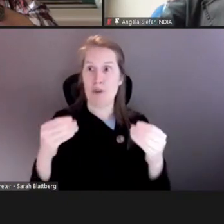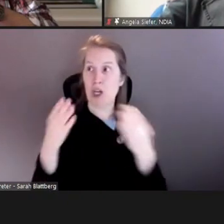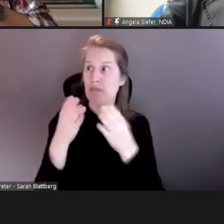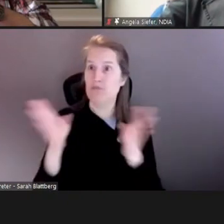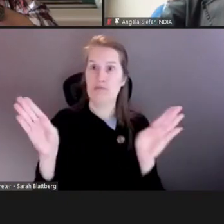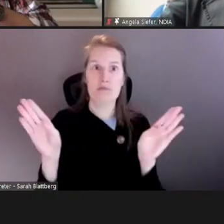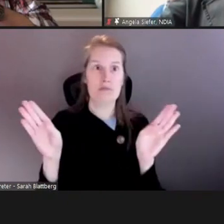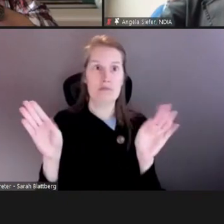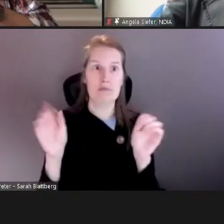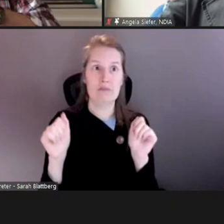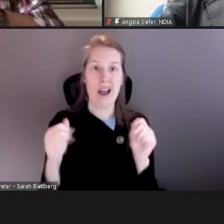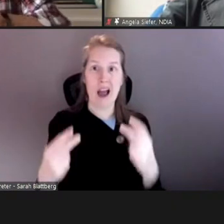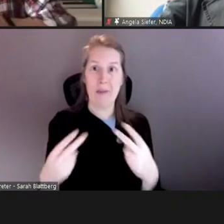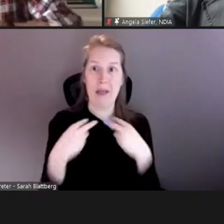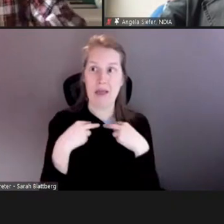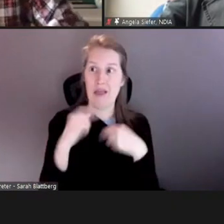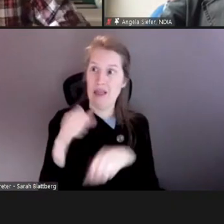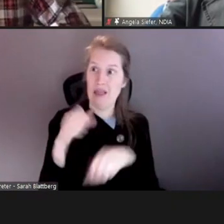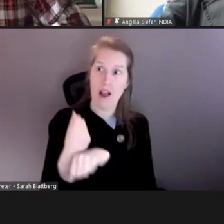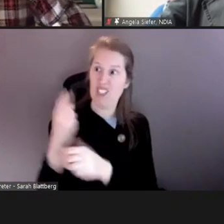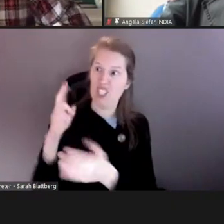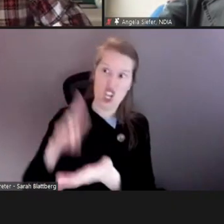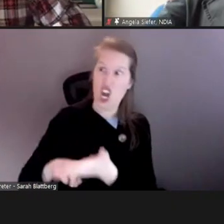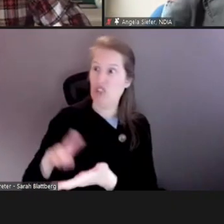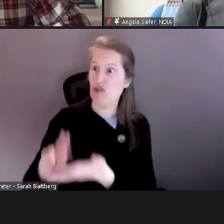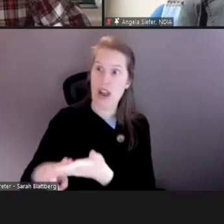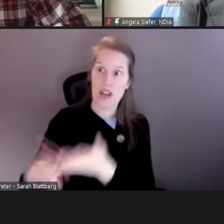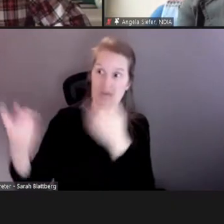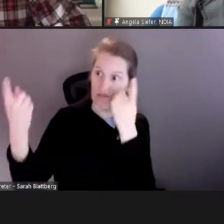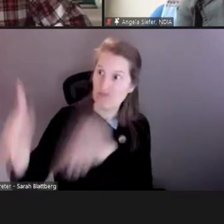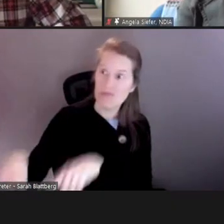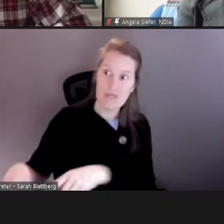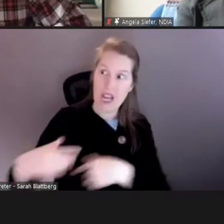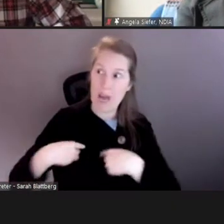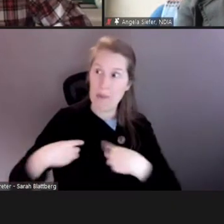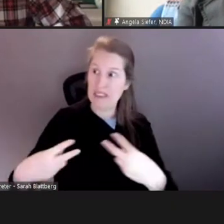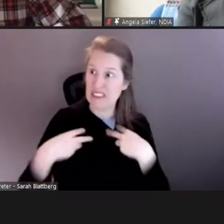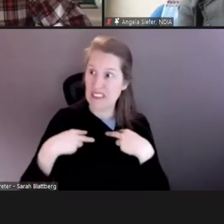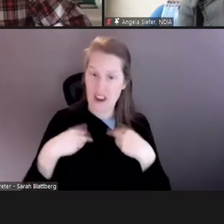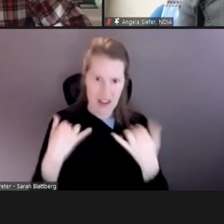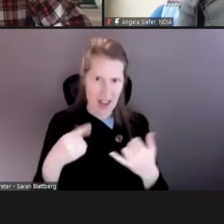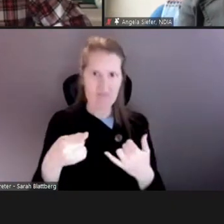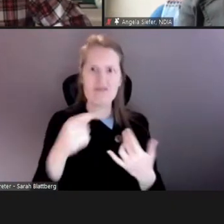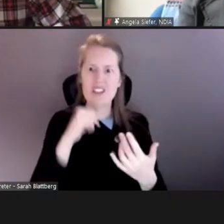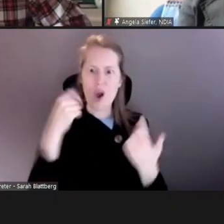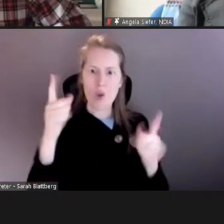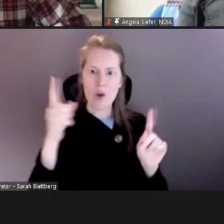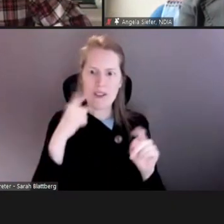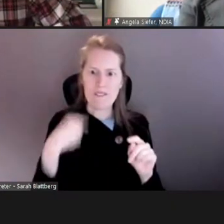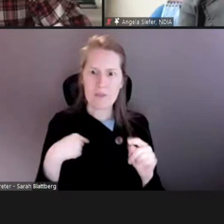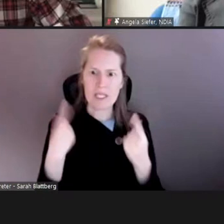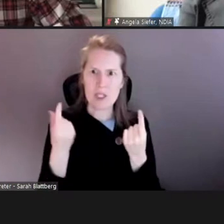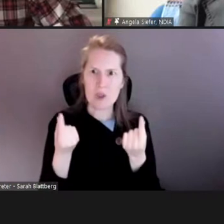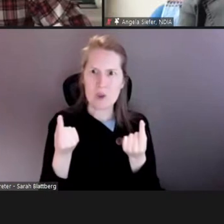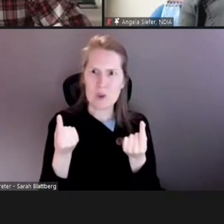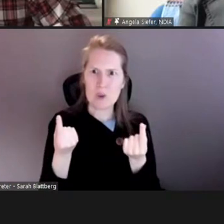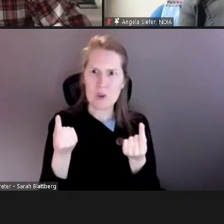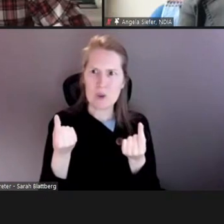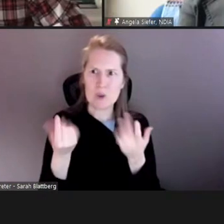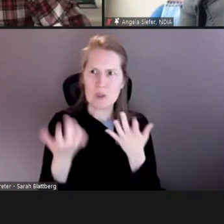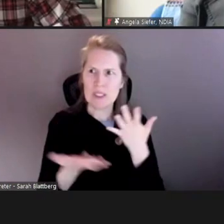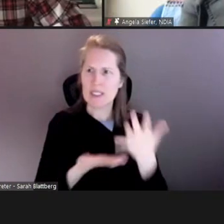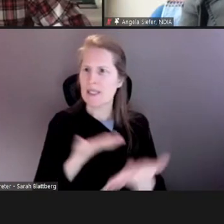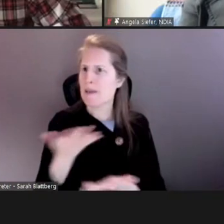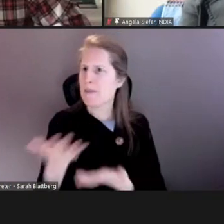I'm locked into a contract. I don't know what I can do, if I need to change. Like, there's no understanding of like